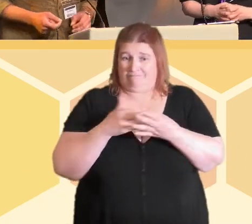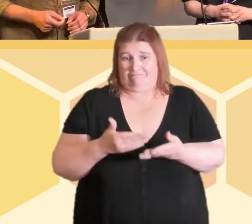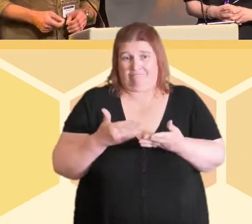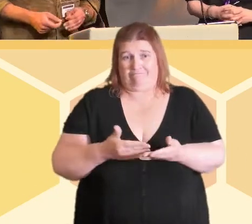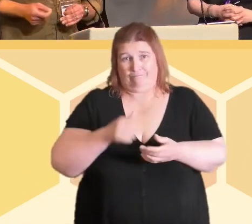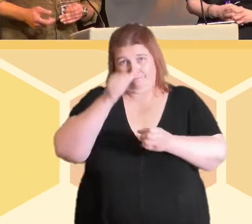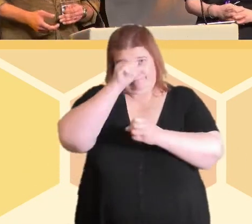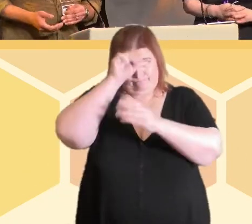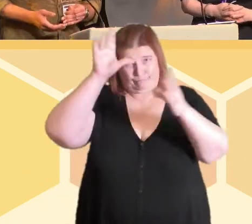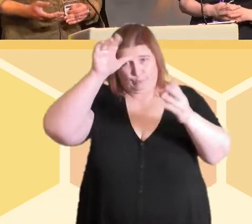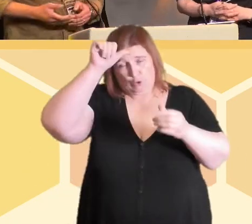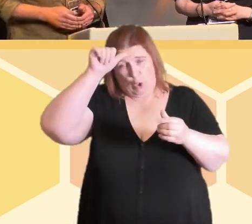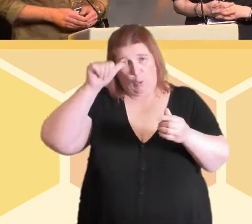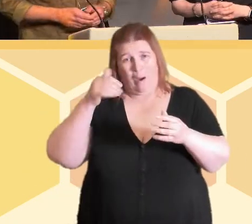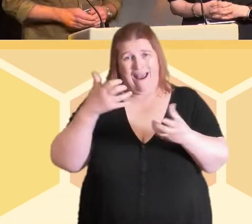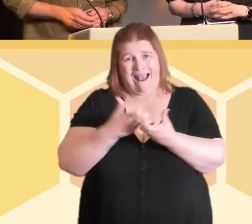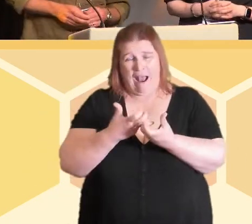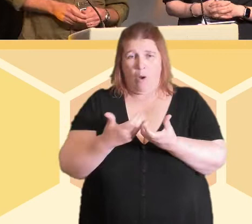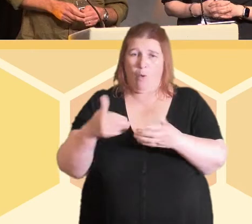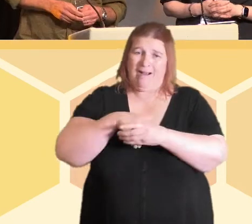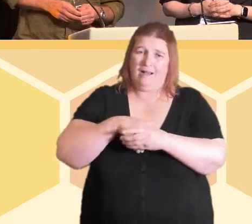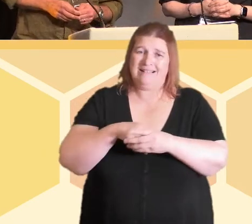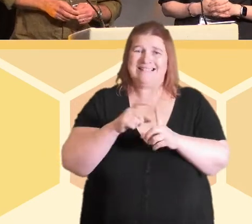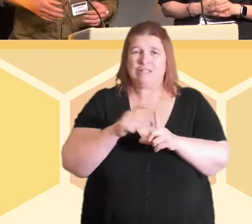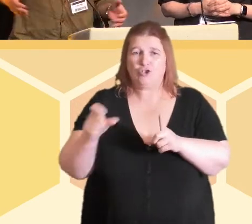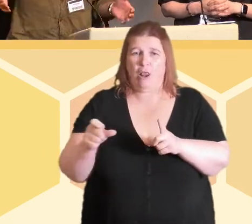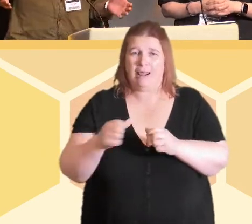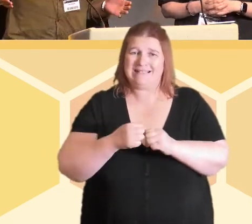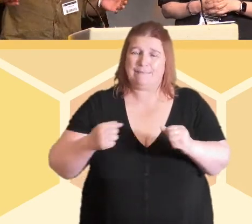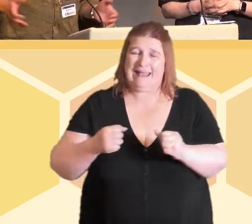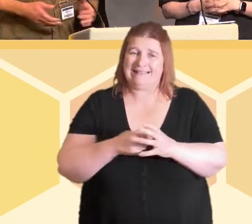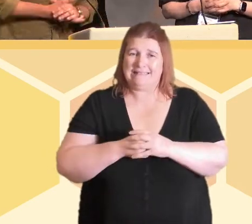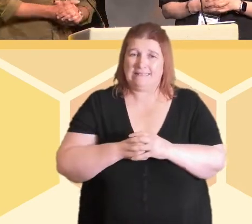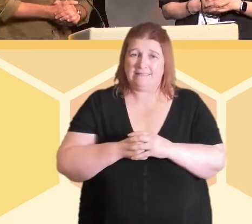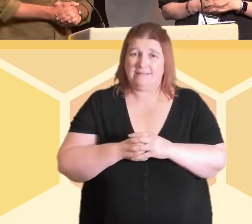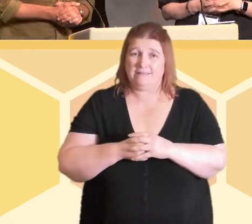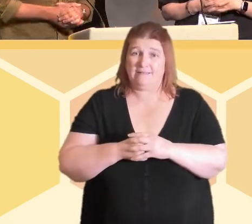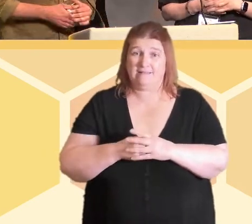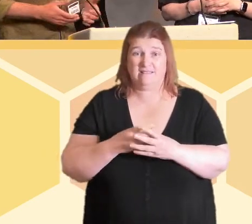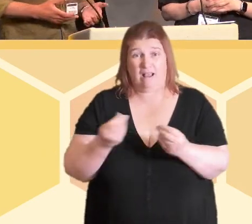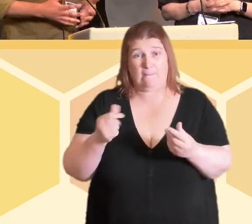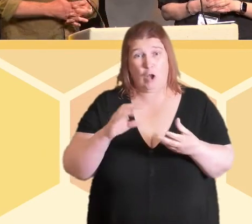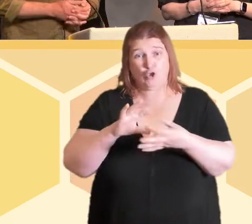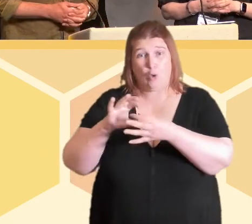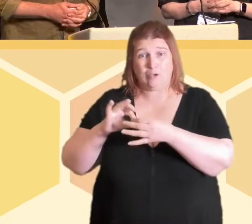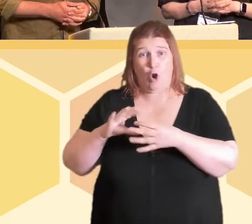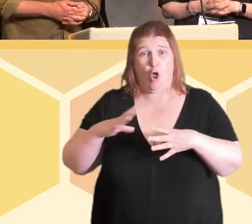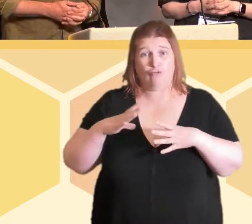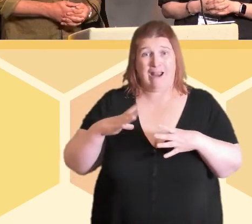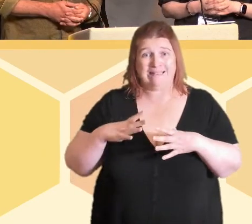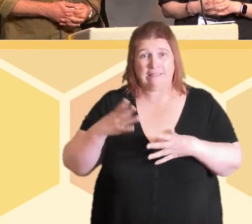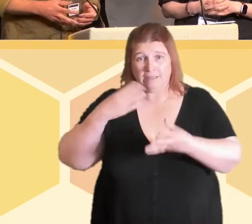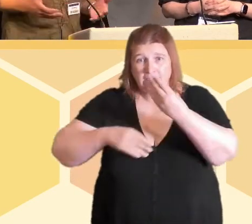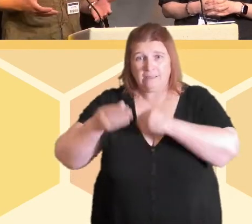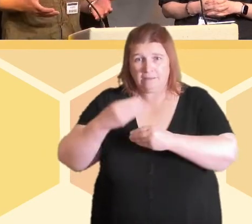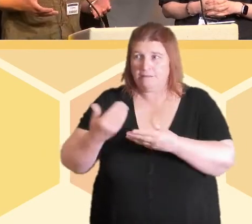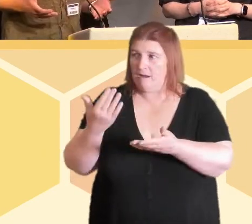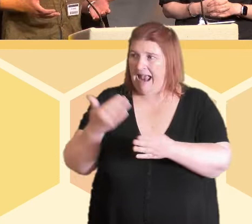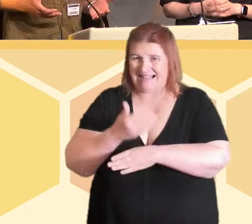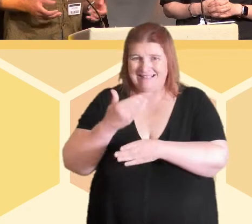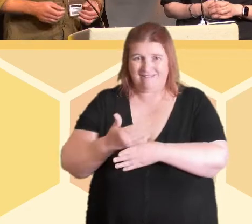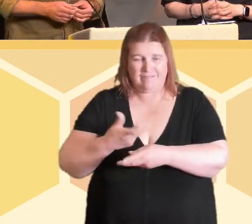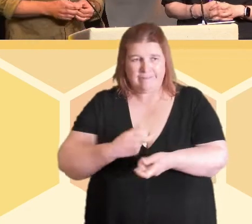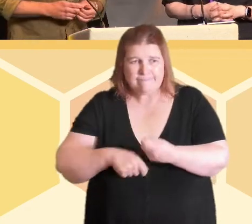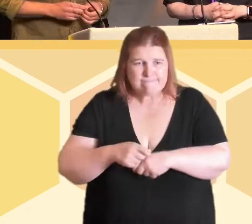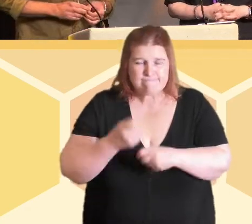in this digital space. Several of our associations are already actively involved in that